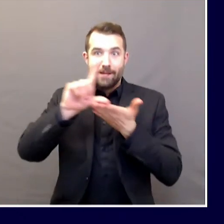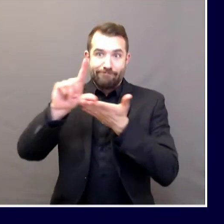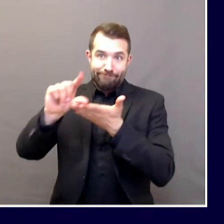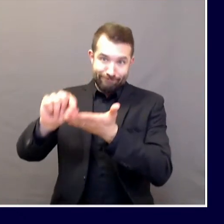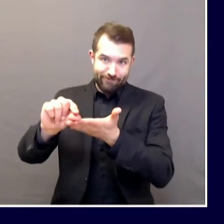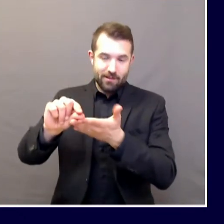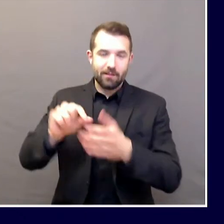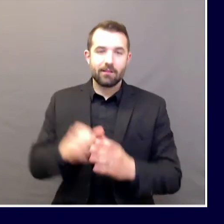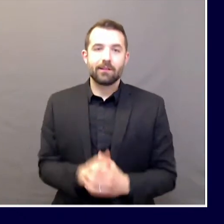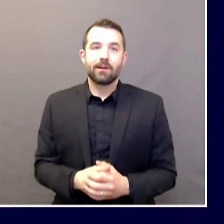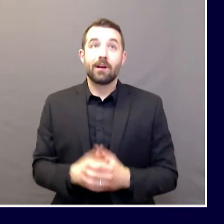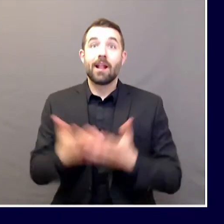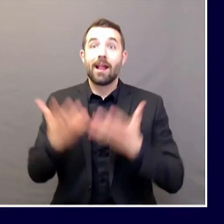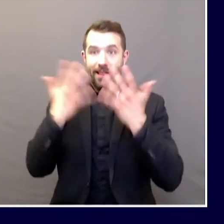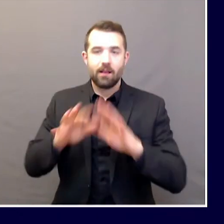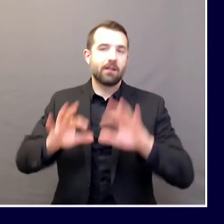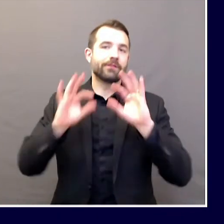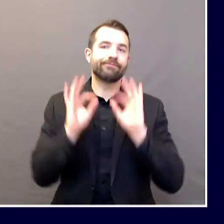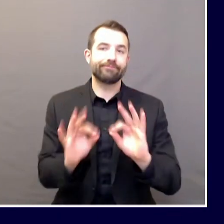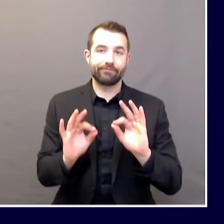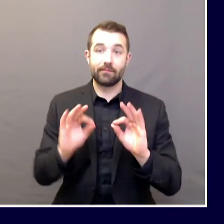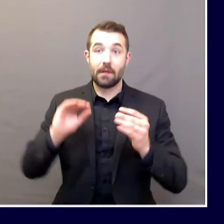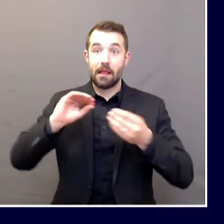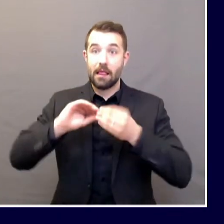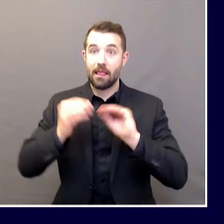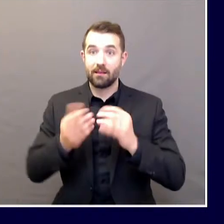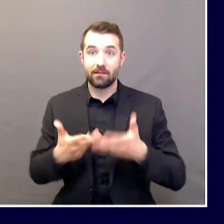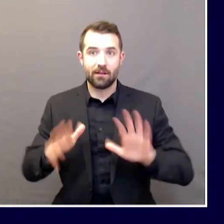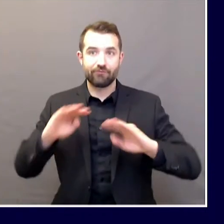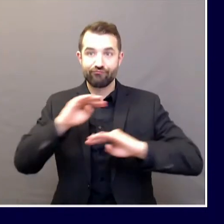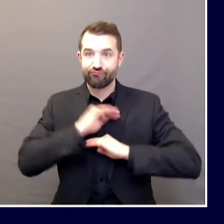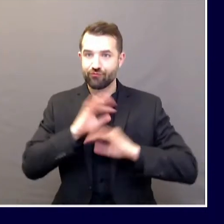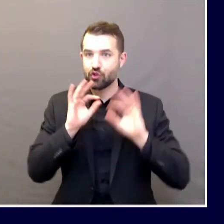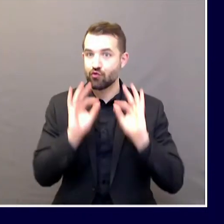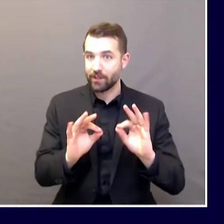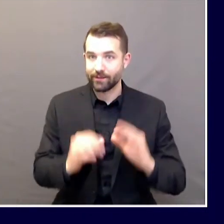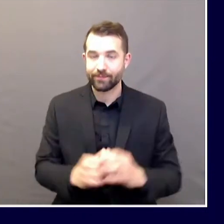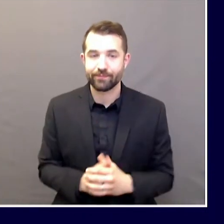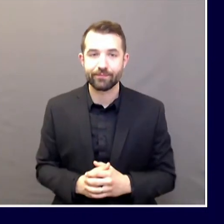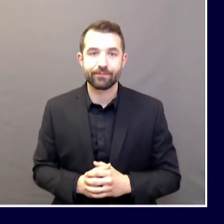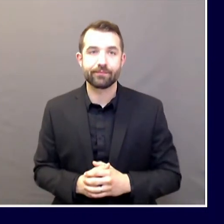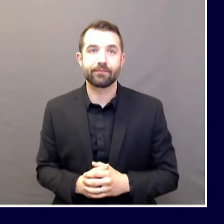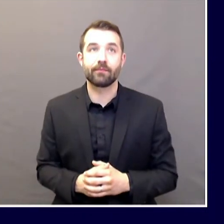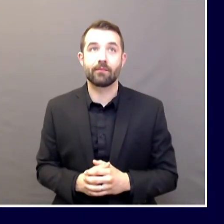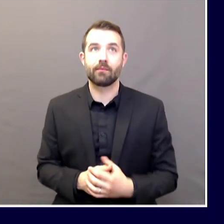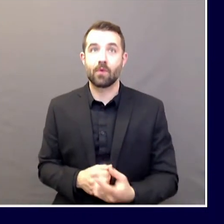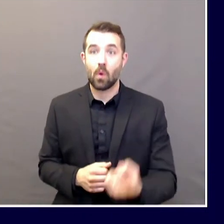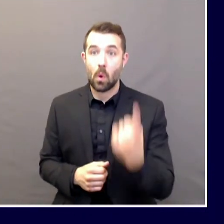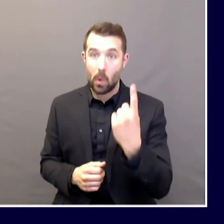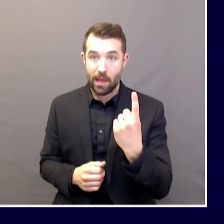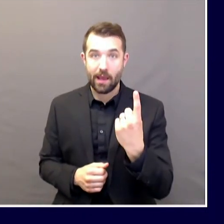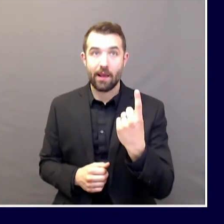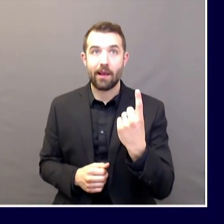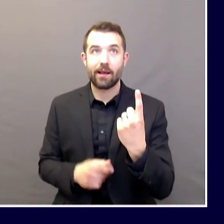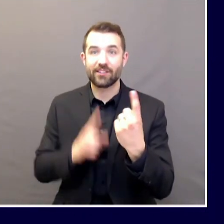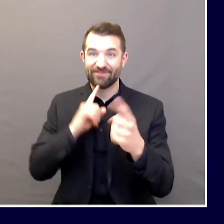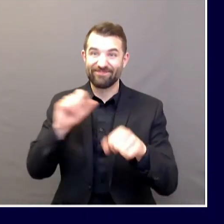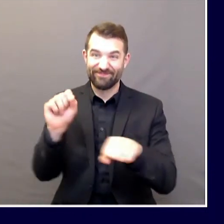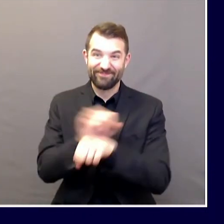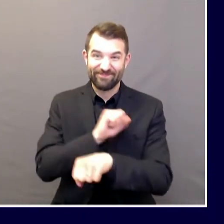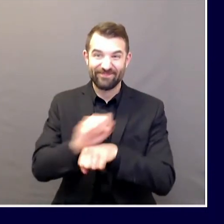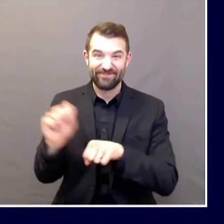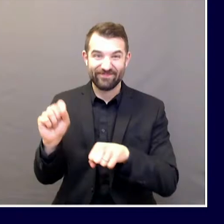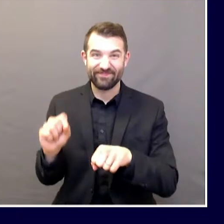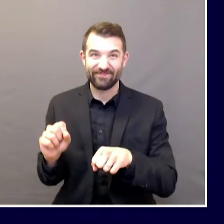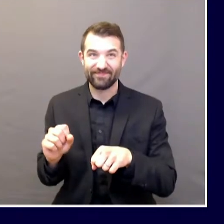last person gets their shot, they are good for the day. That's one reason an actual dose that goes